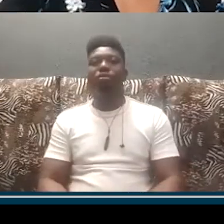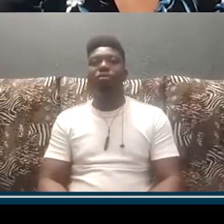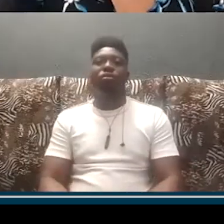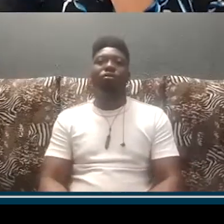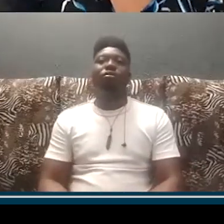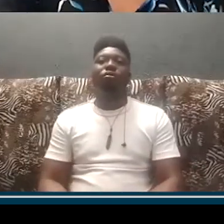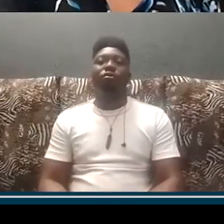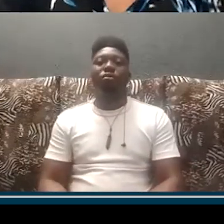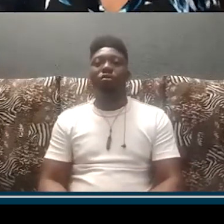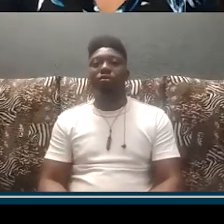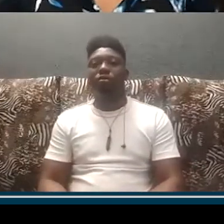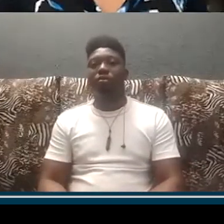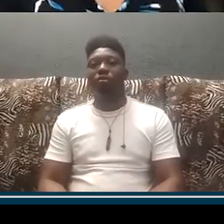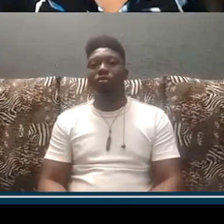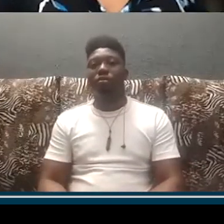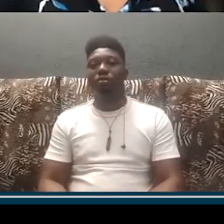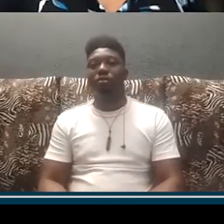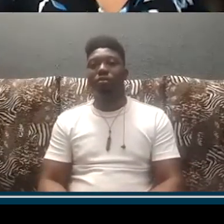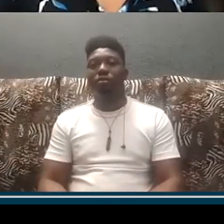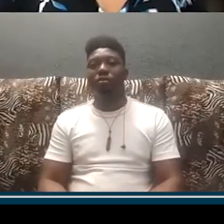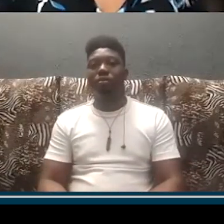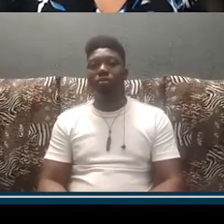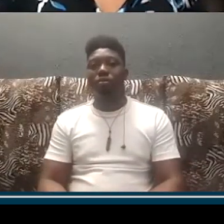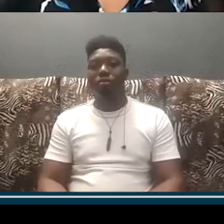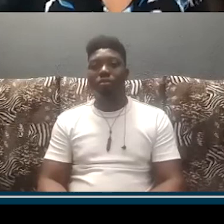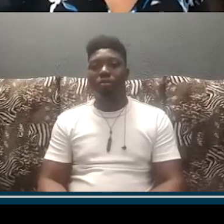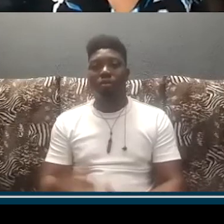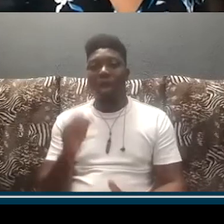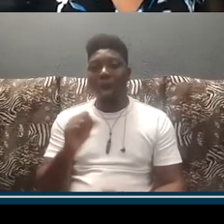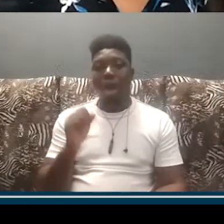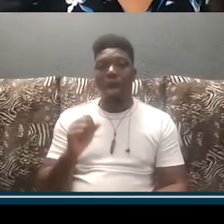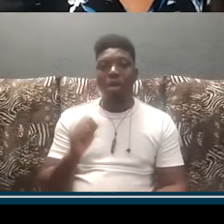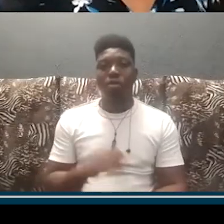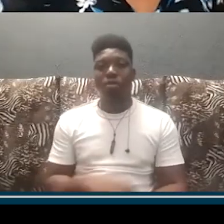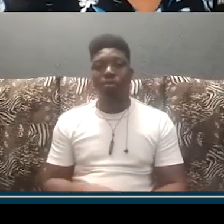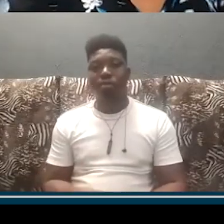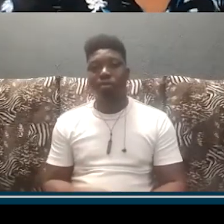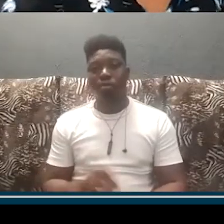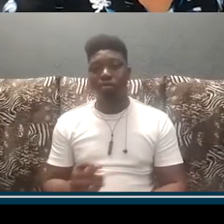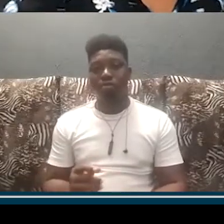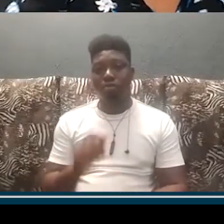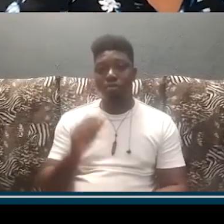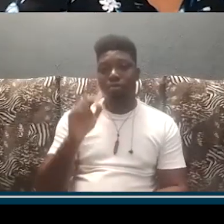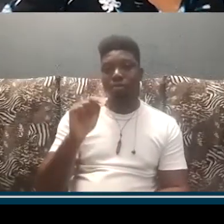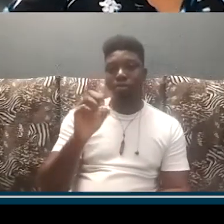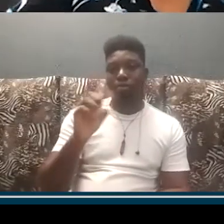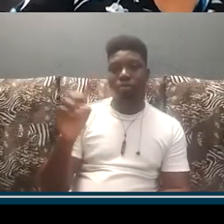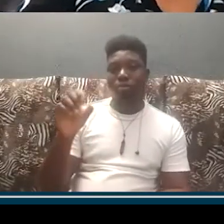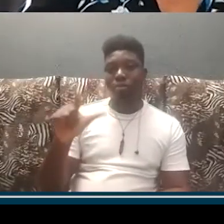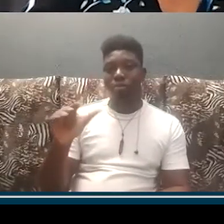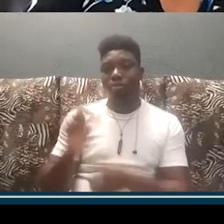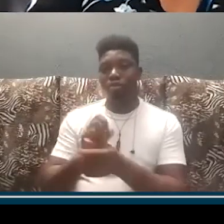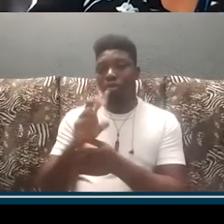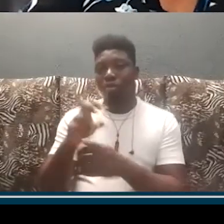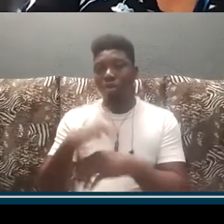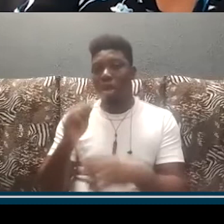Yes, yes, yes. Neely, jumping on to all of those offerings from Abby, what am